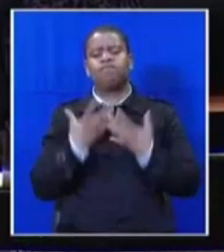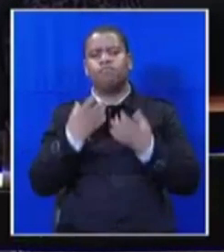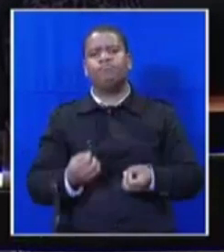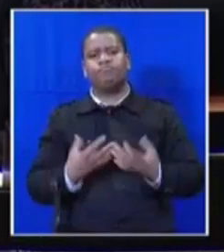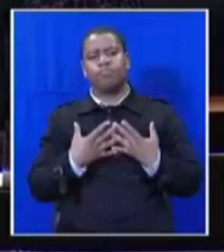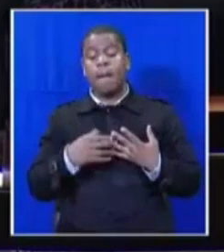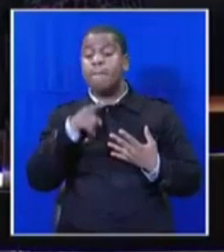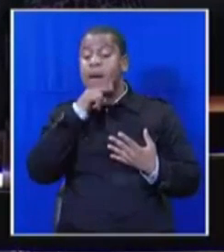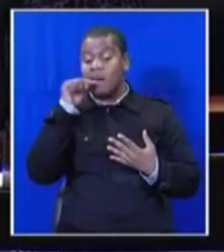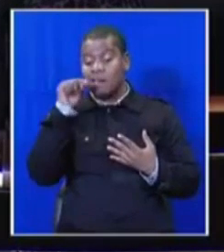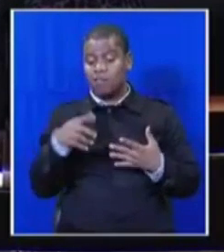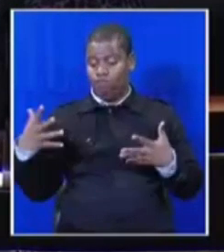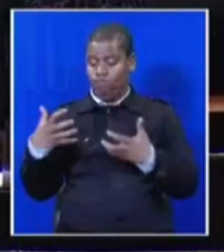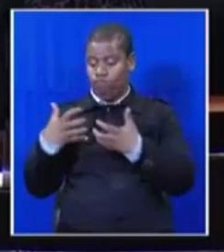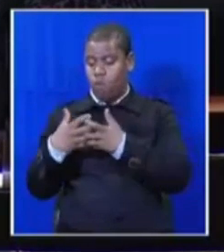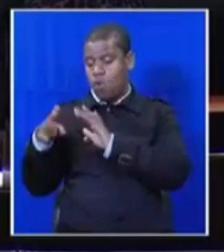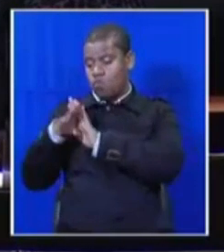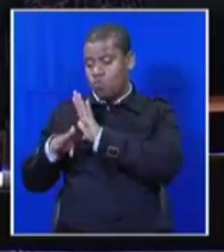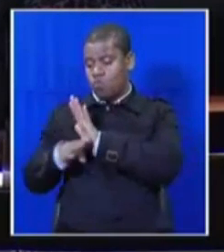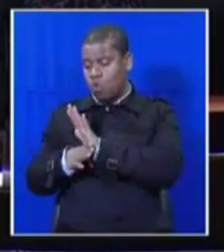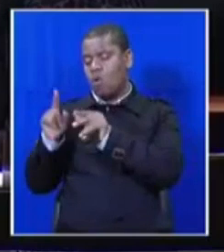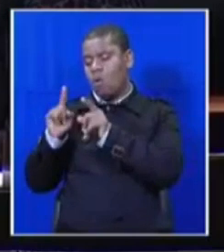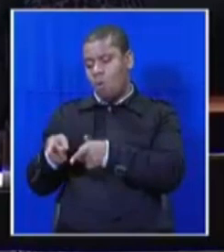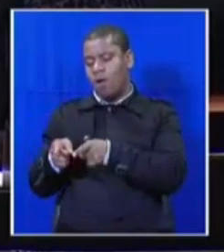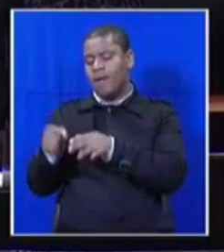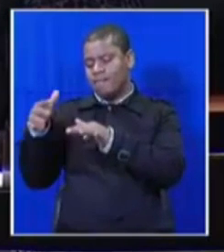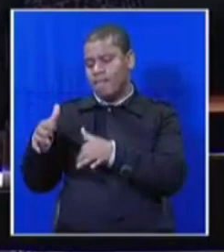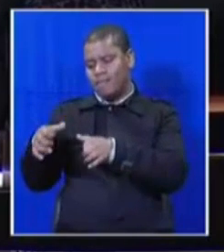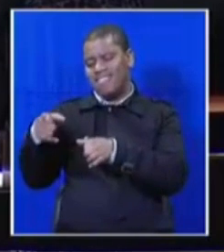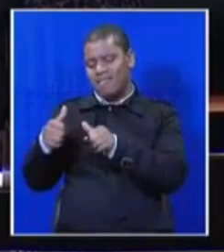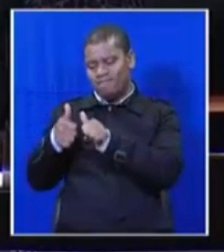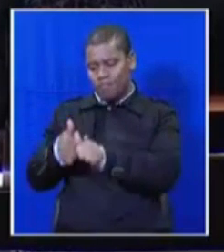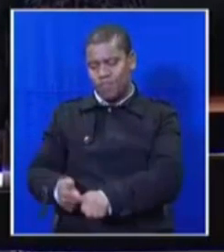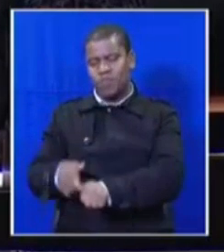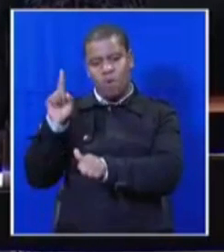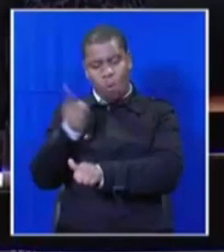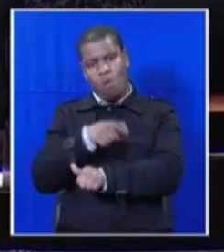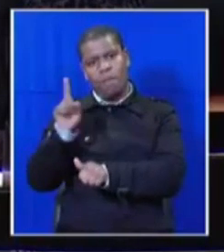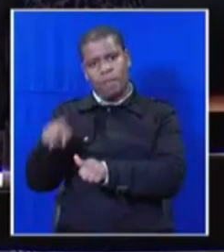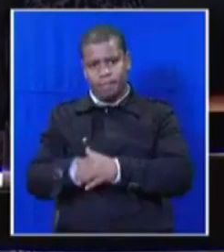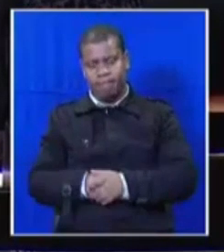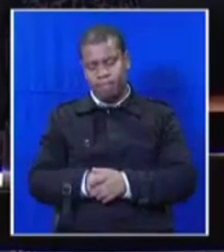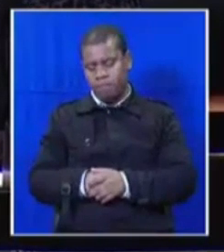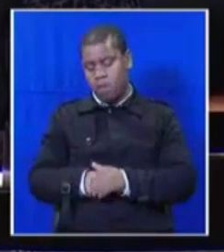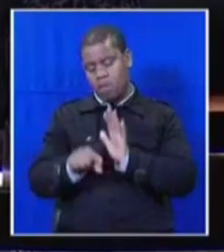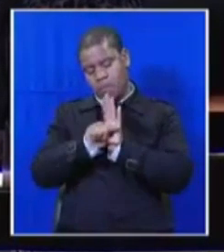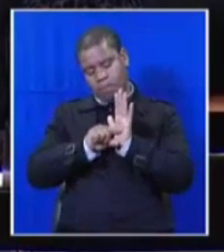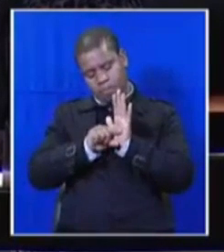and orders that the Assembly imposes on itself. Rule